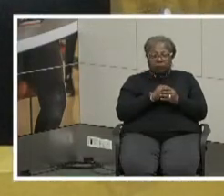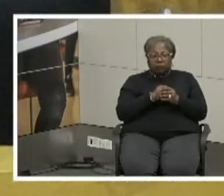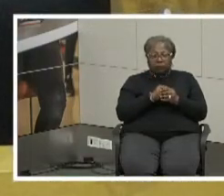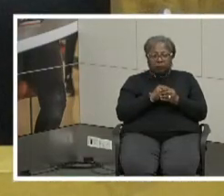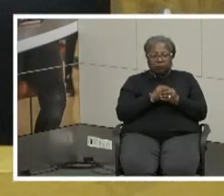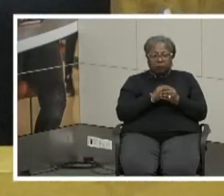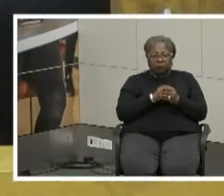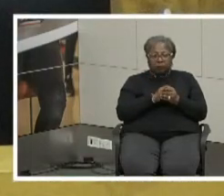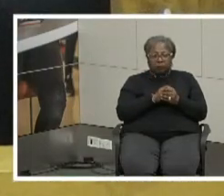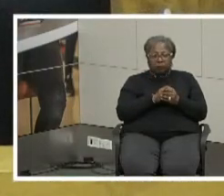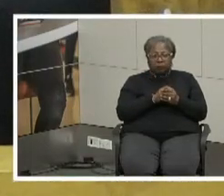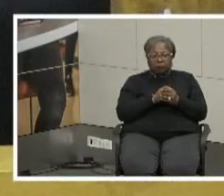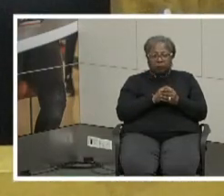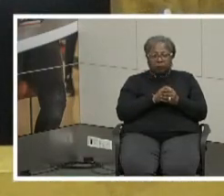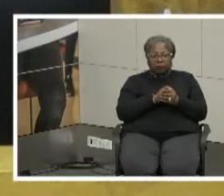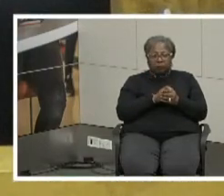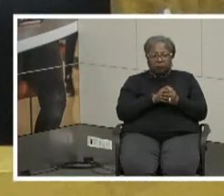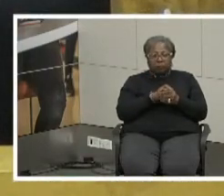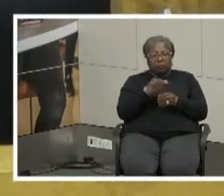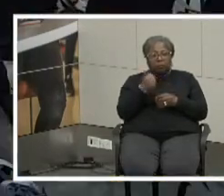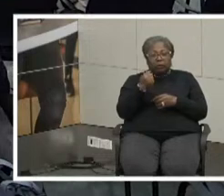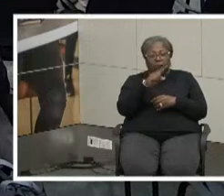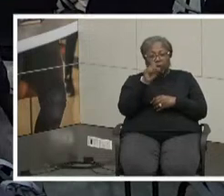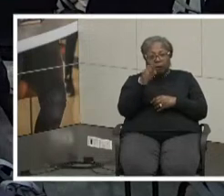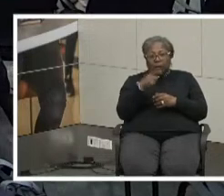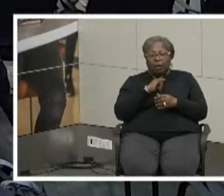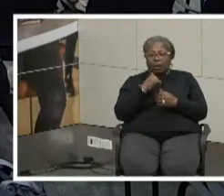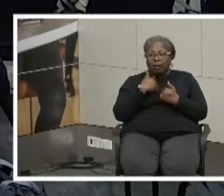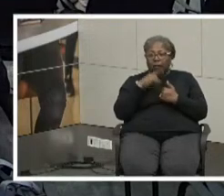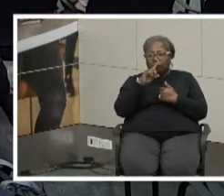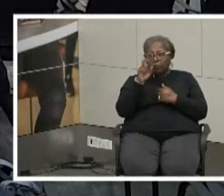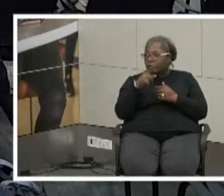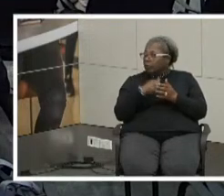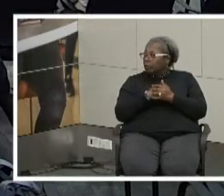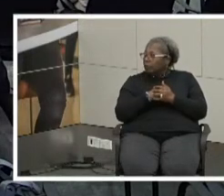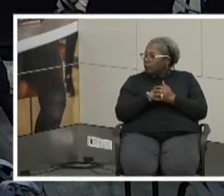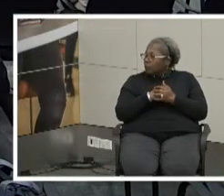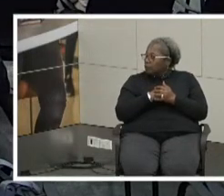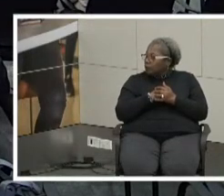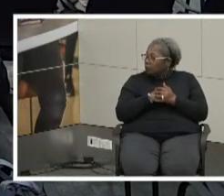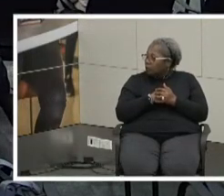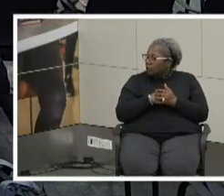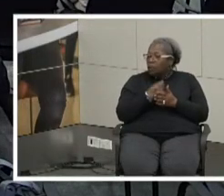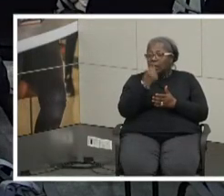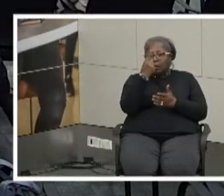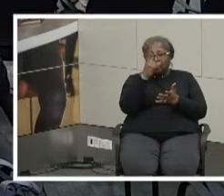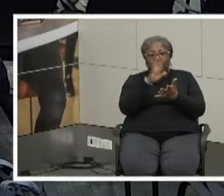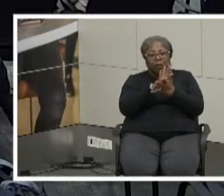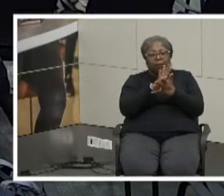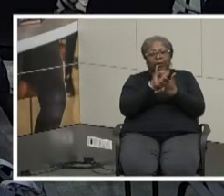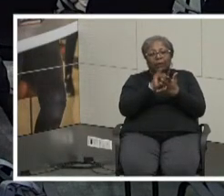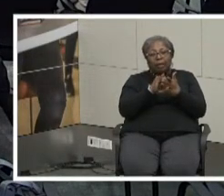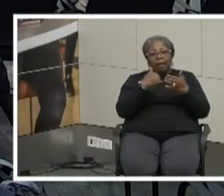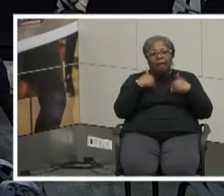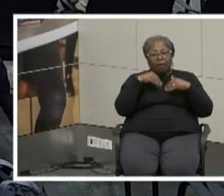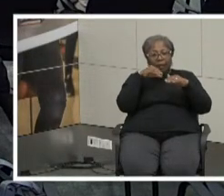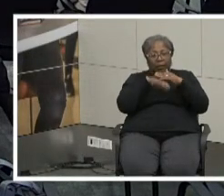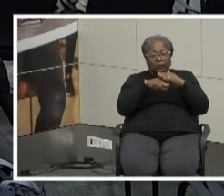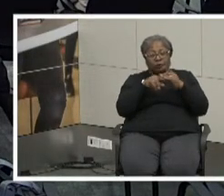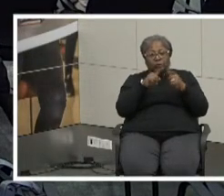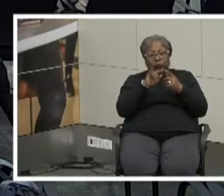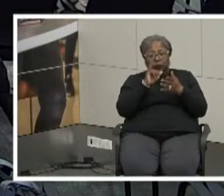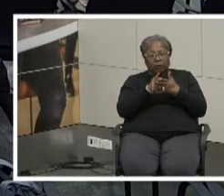no okay are there other questions I have a question the the 11 campuses that have had access to